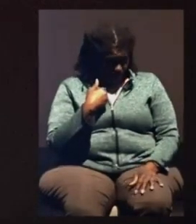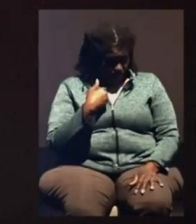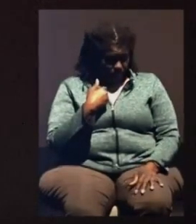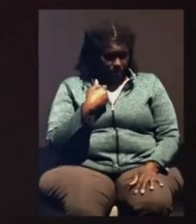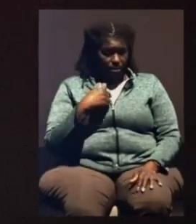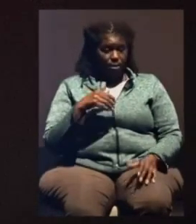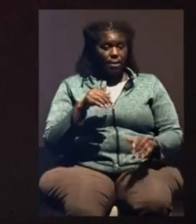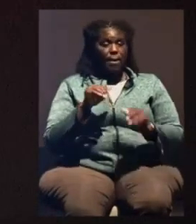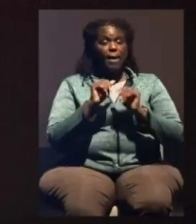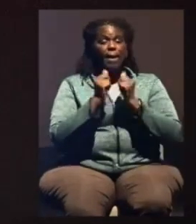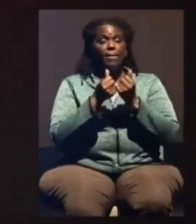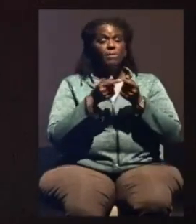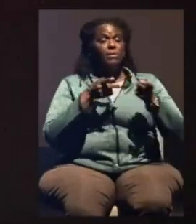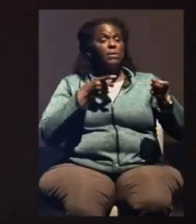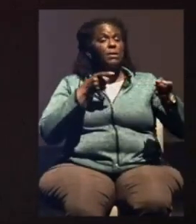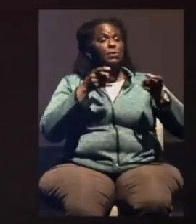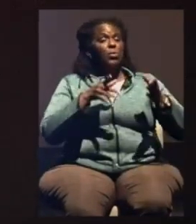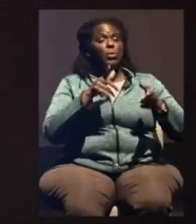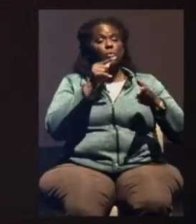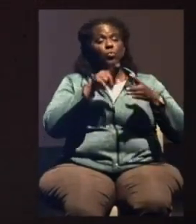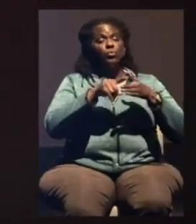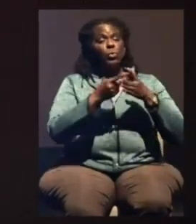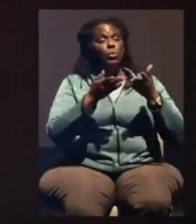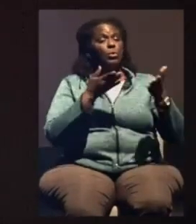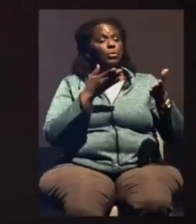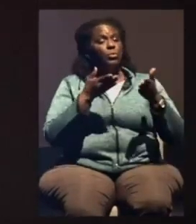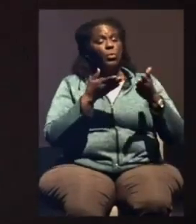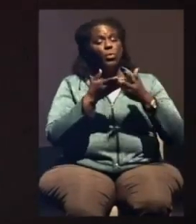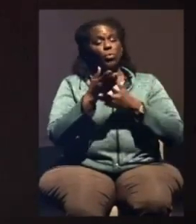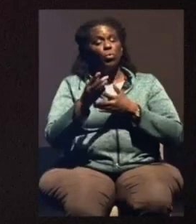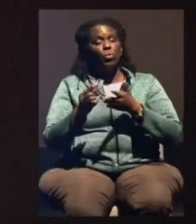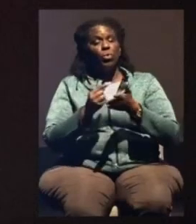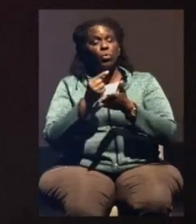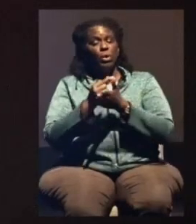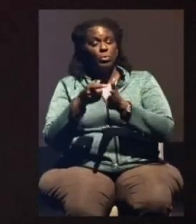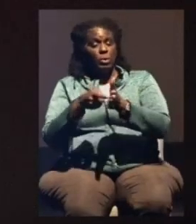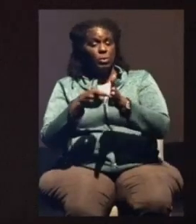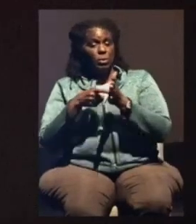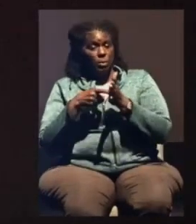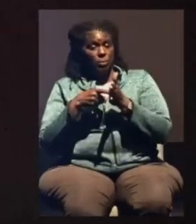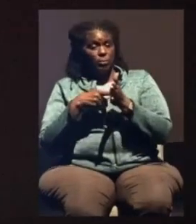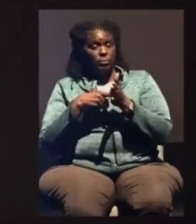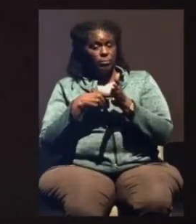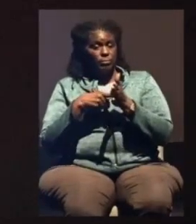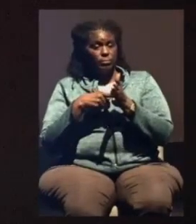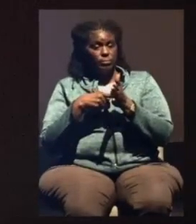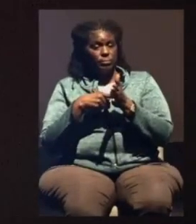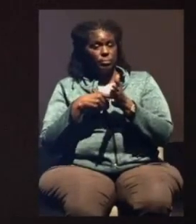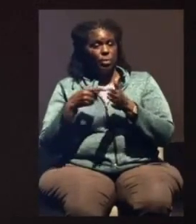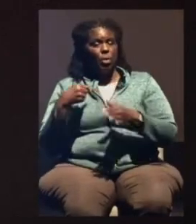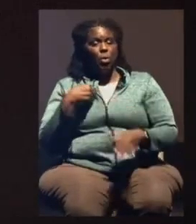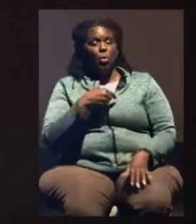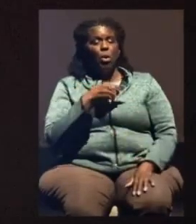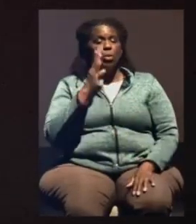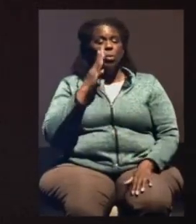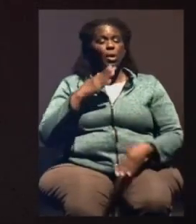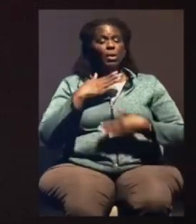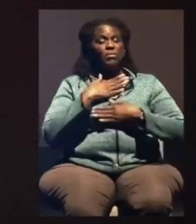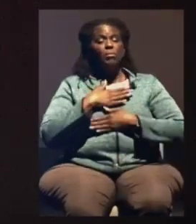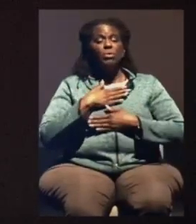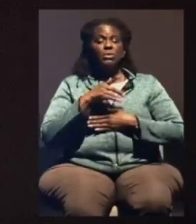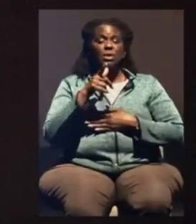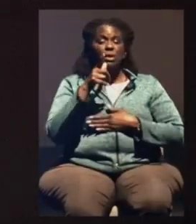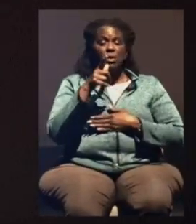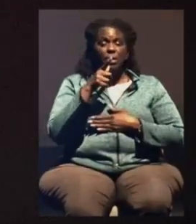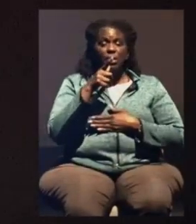agency directors now who started their service through the graduation requirement. Mm. We'll have appreciation luncheons, and